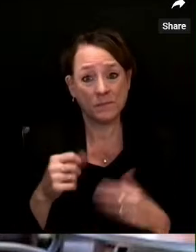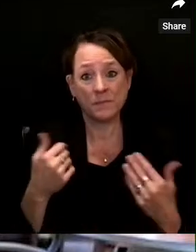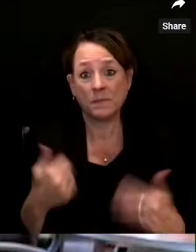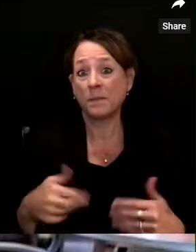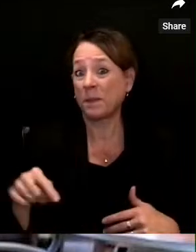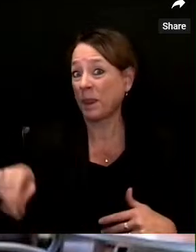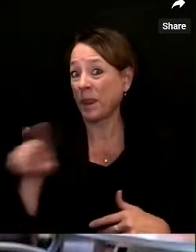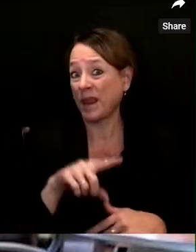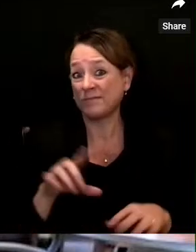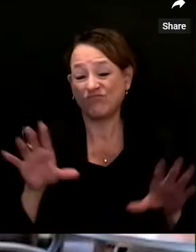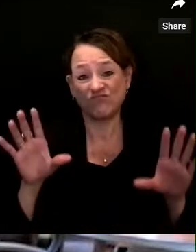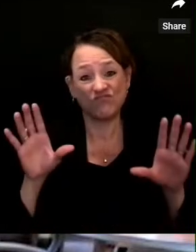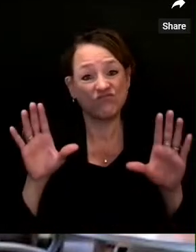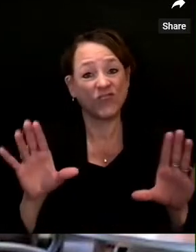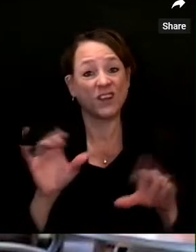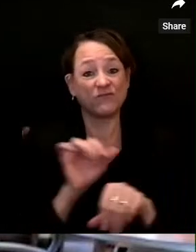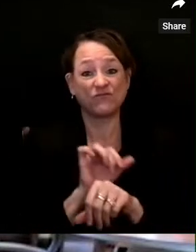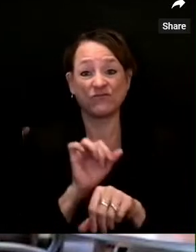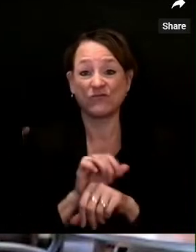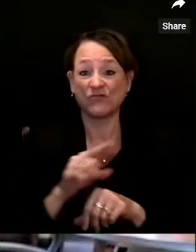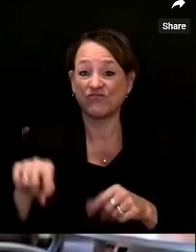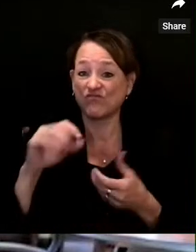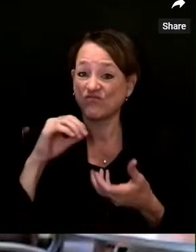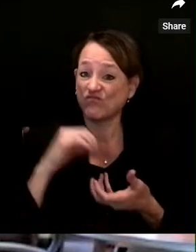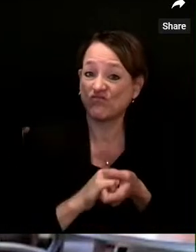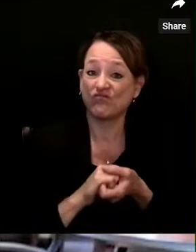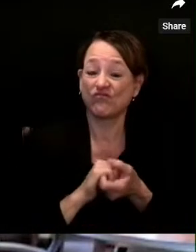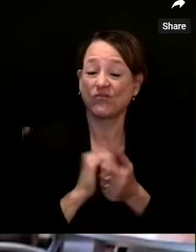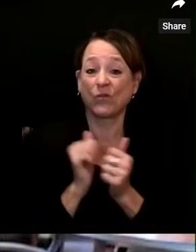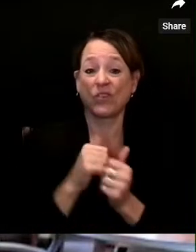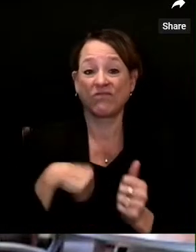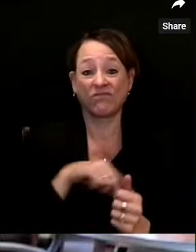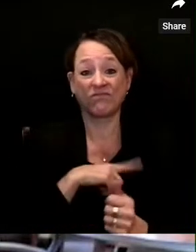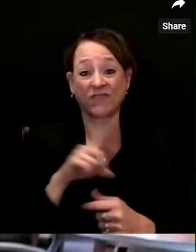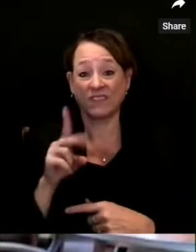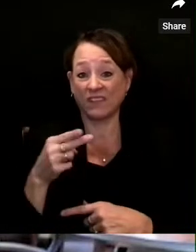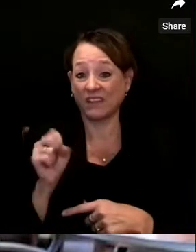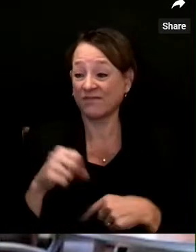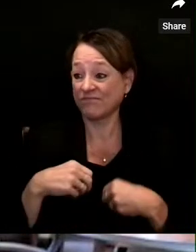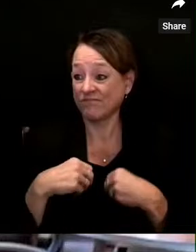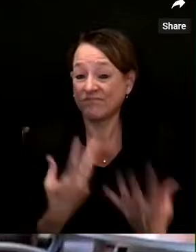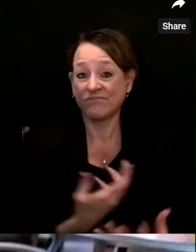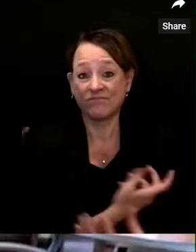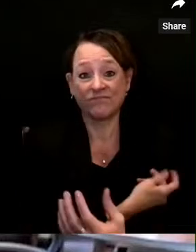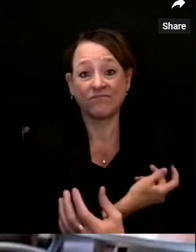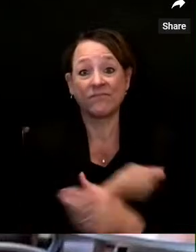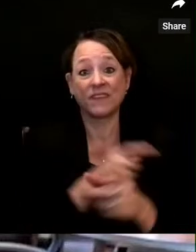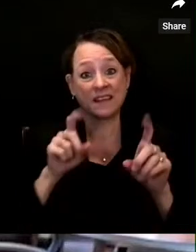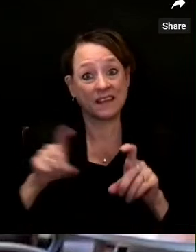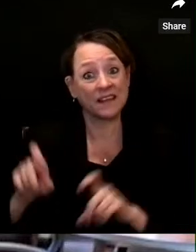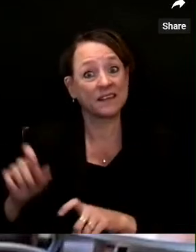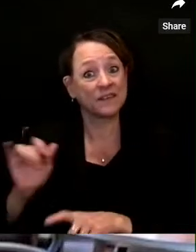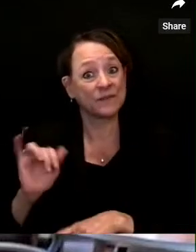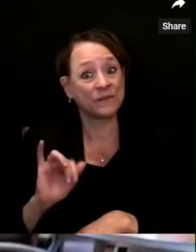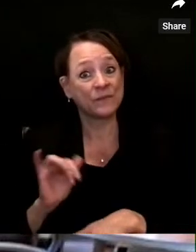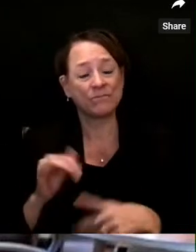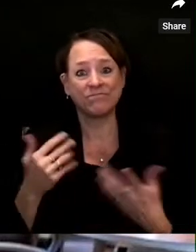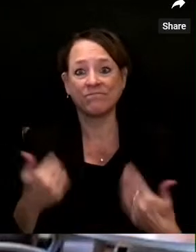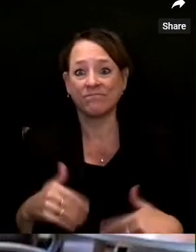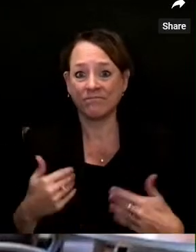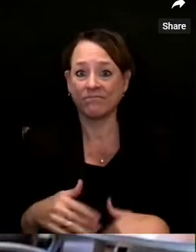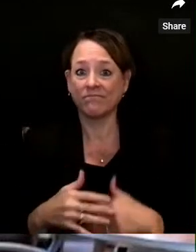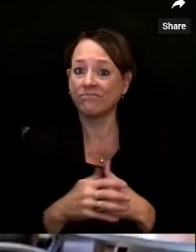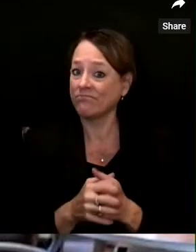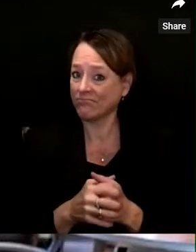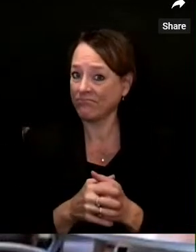us in COVID testing and vaccination. There continue to be appointment opportunities for testing